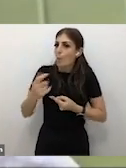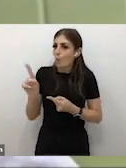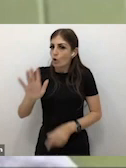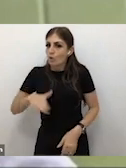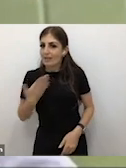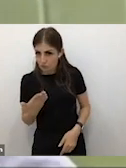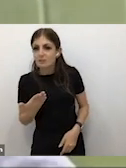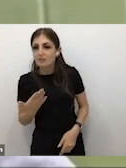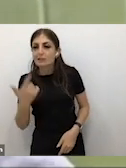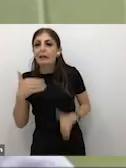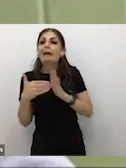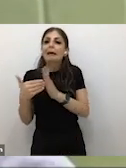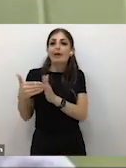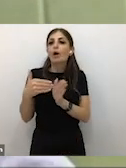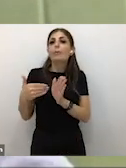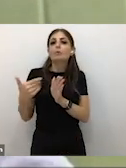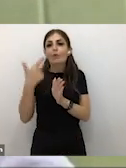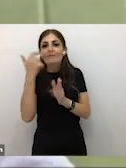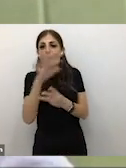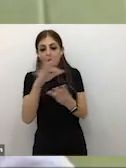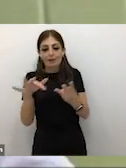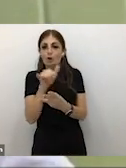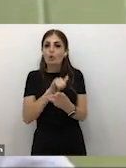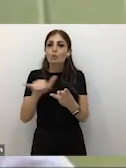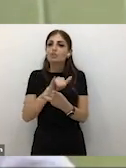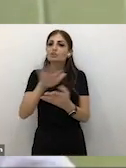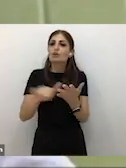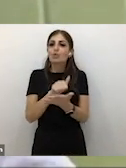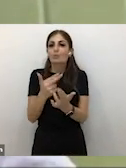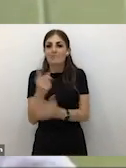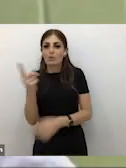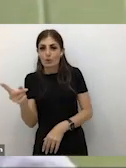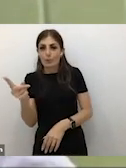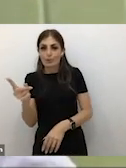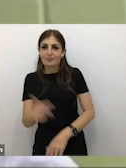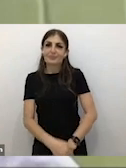in and help you to choose a theme that would be the most appropriate for you.